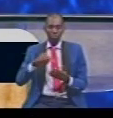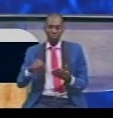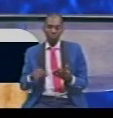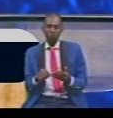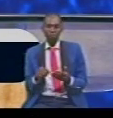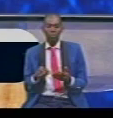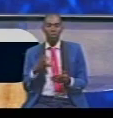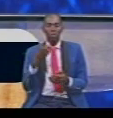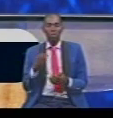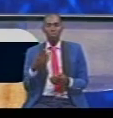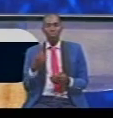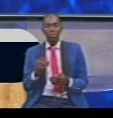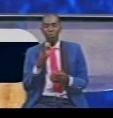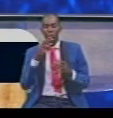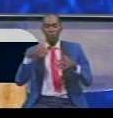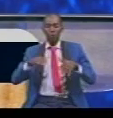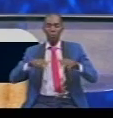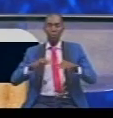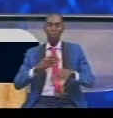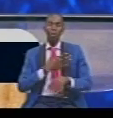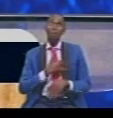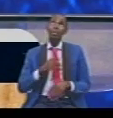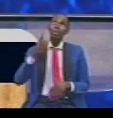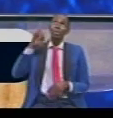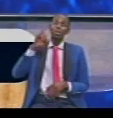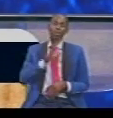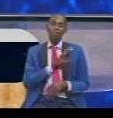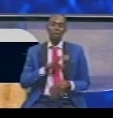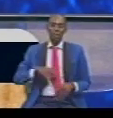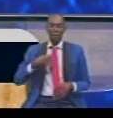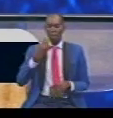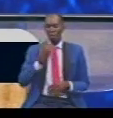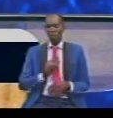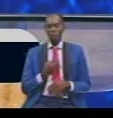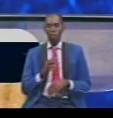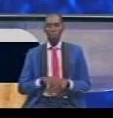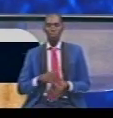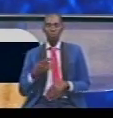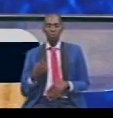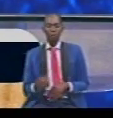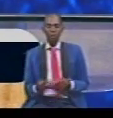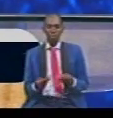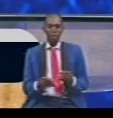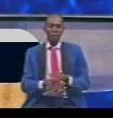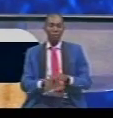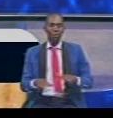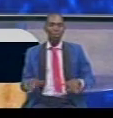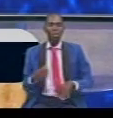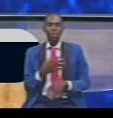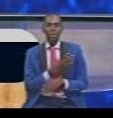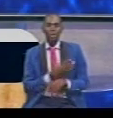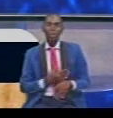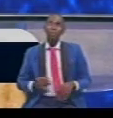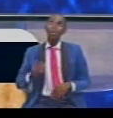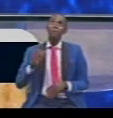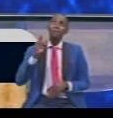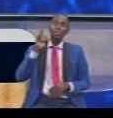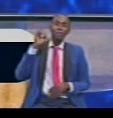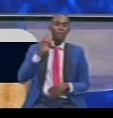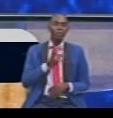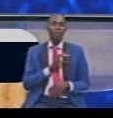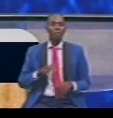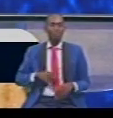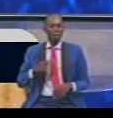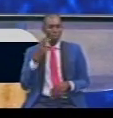and he alone on the land. And he saw them toiling